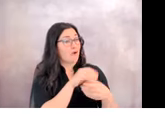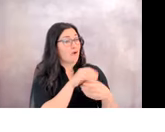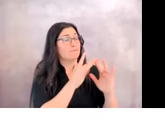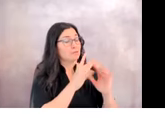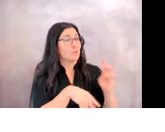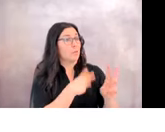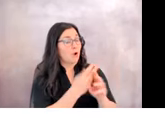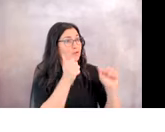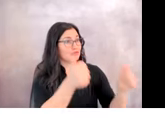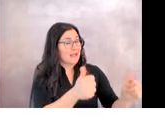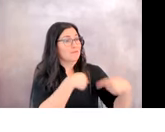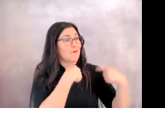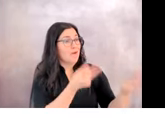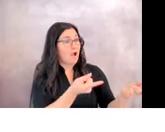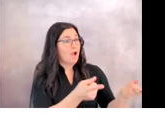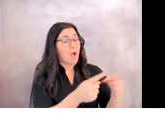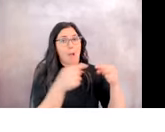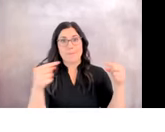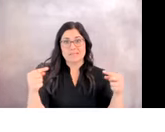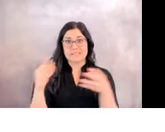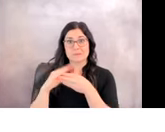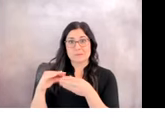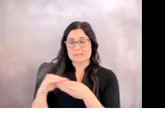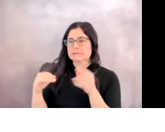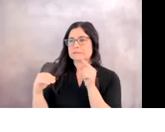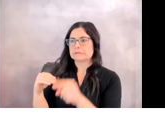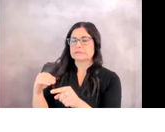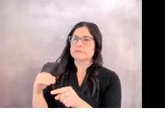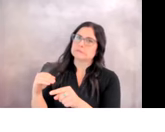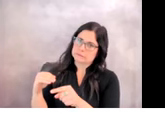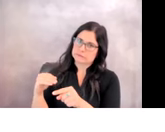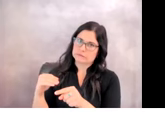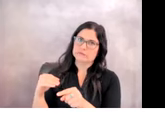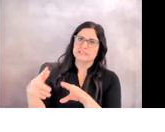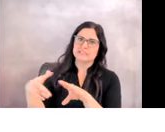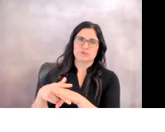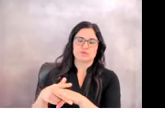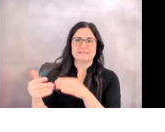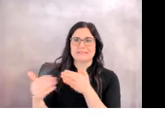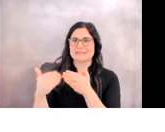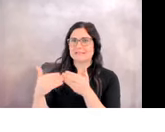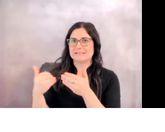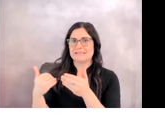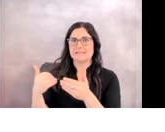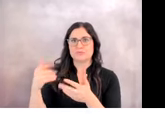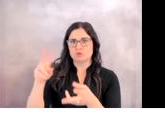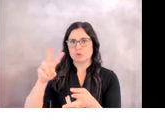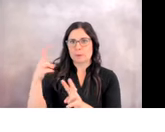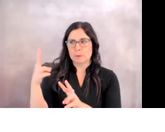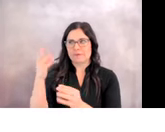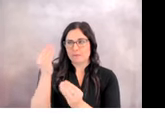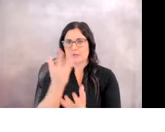and on the internet, the other side of the coin is it may make it easier for people to be dishonest or deceptive.